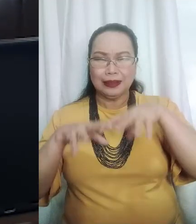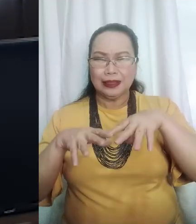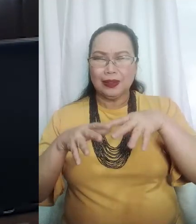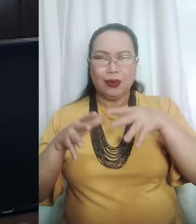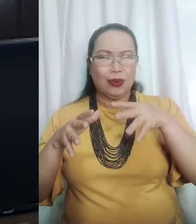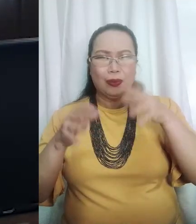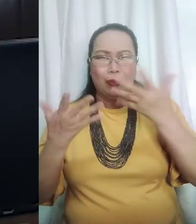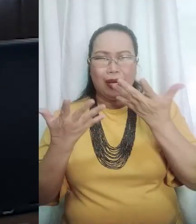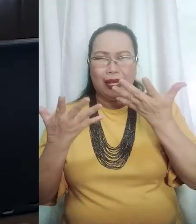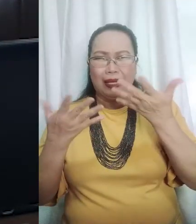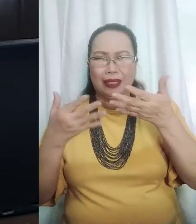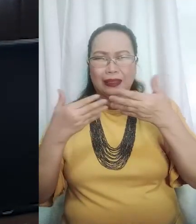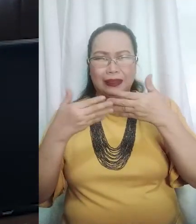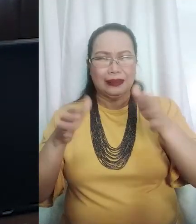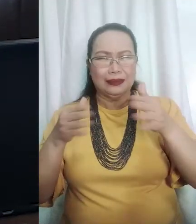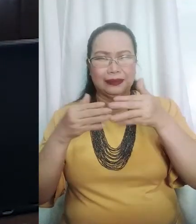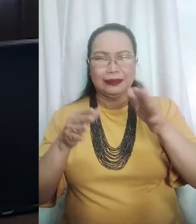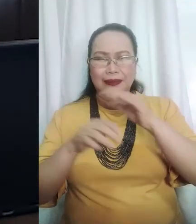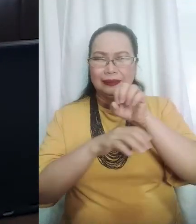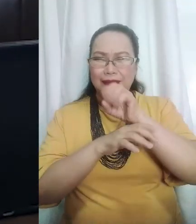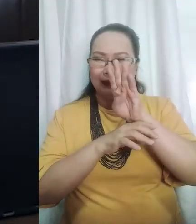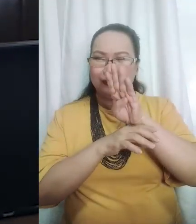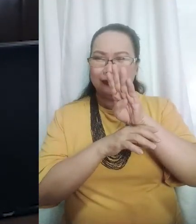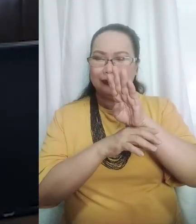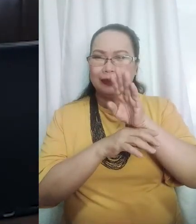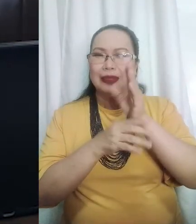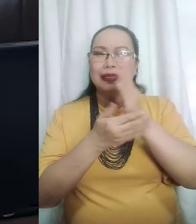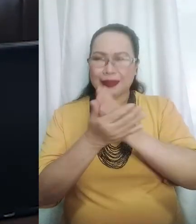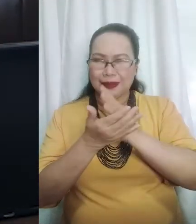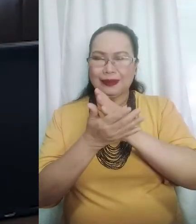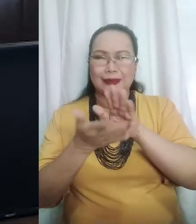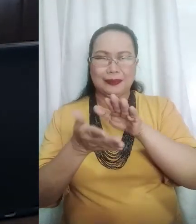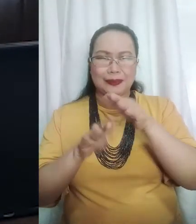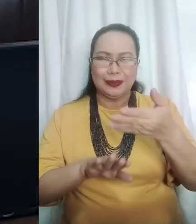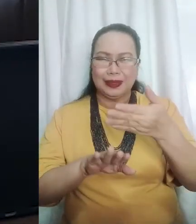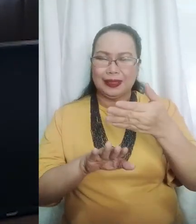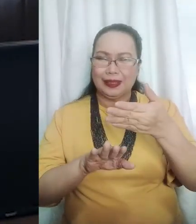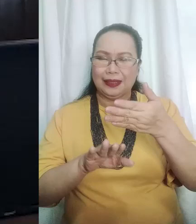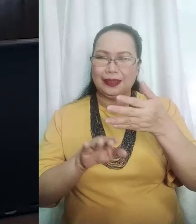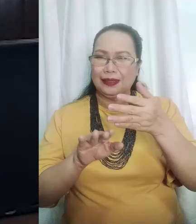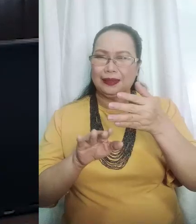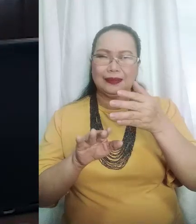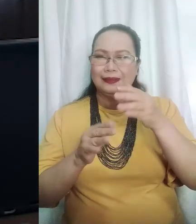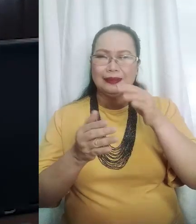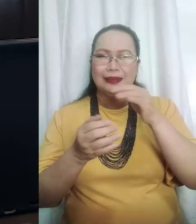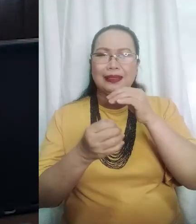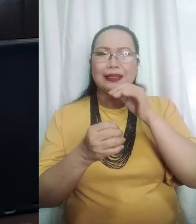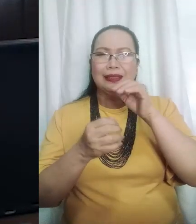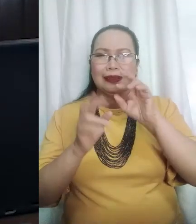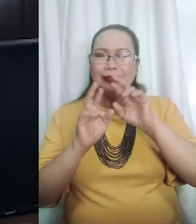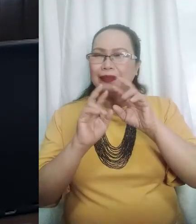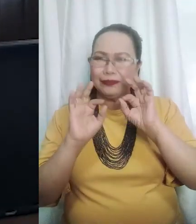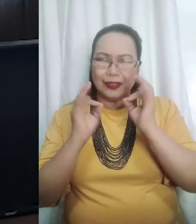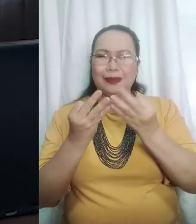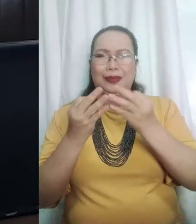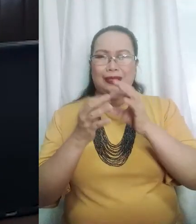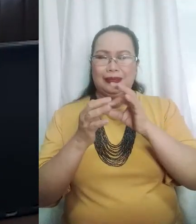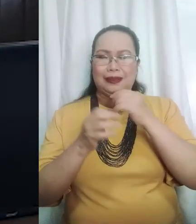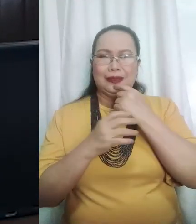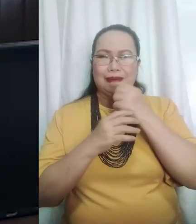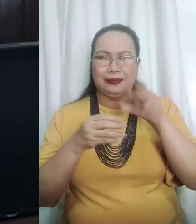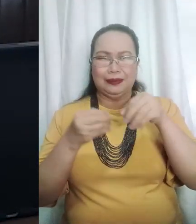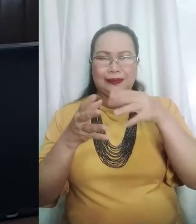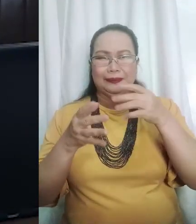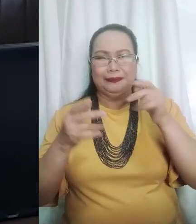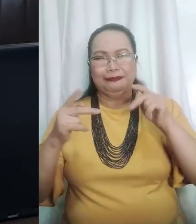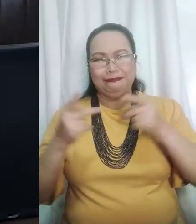even lost their loved ones, which caused us so much pain and tears, it also provided us